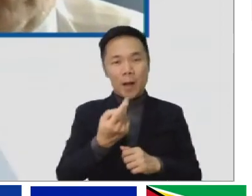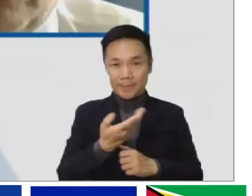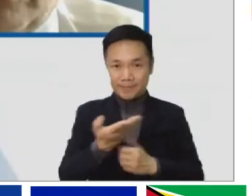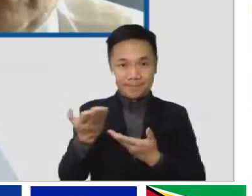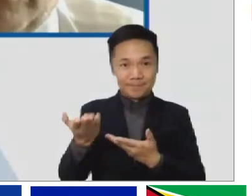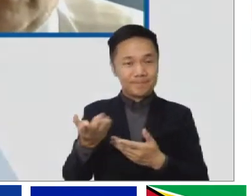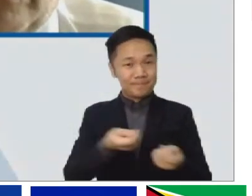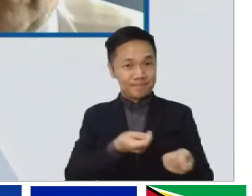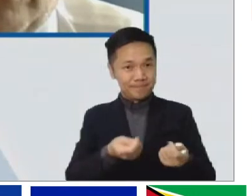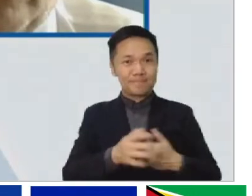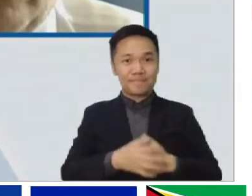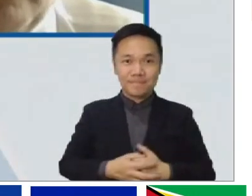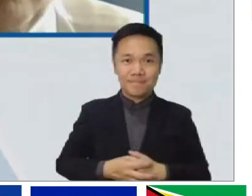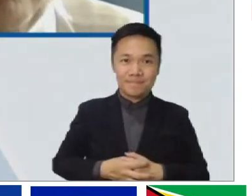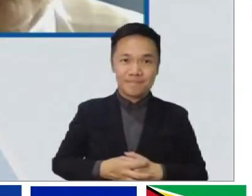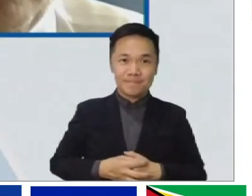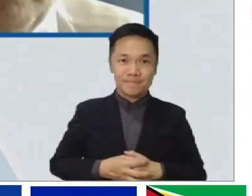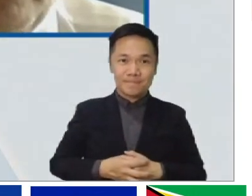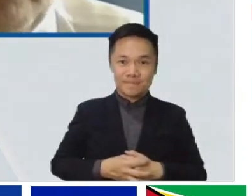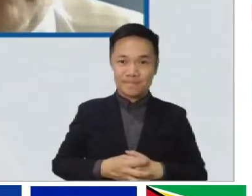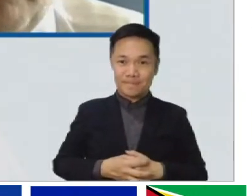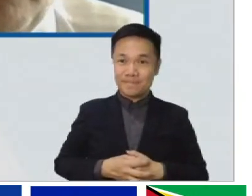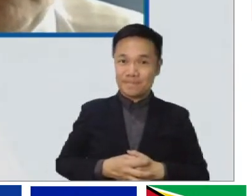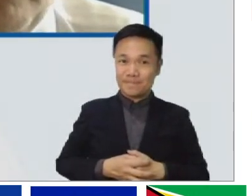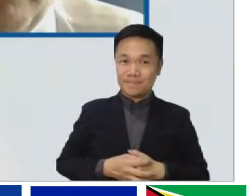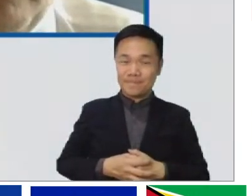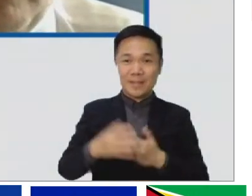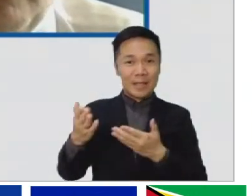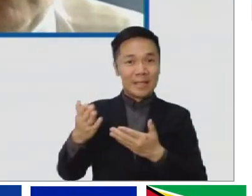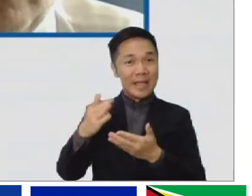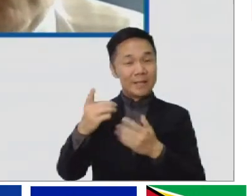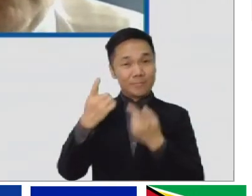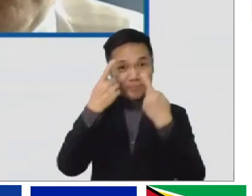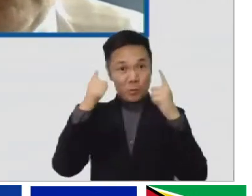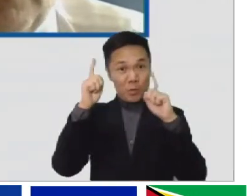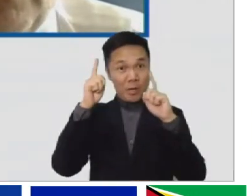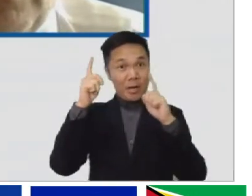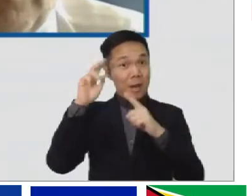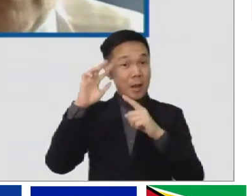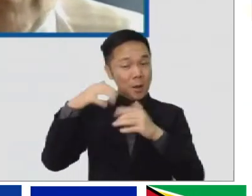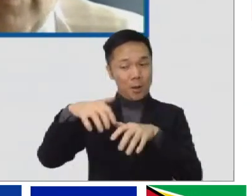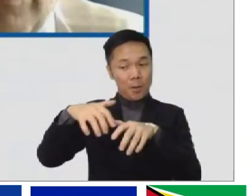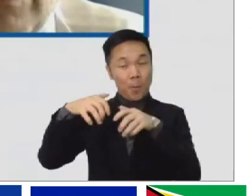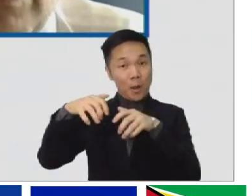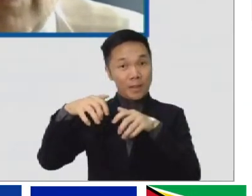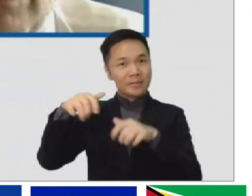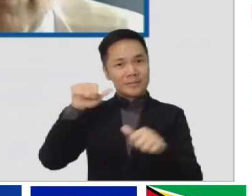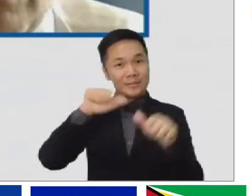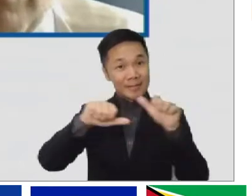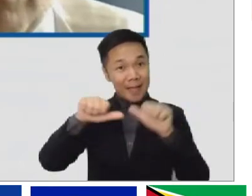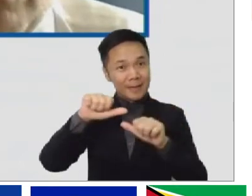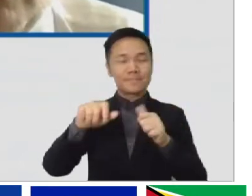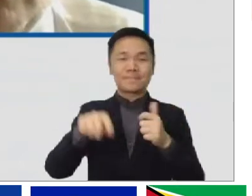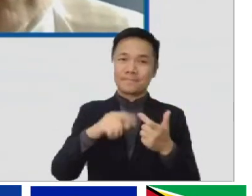in political science, has done studies on strategic forethought, which is